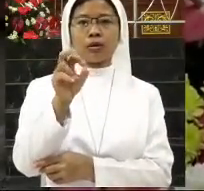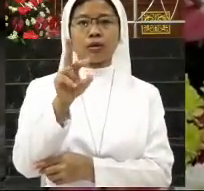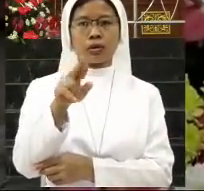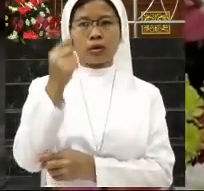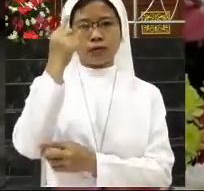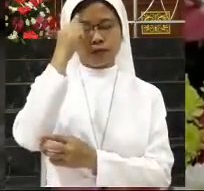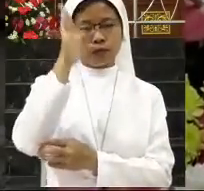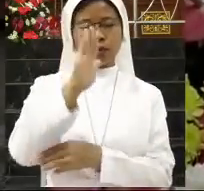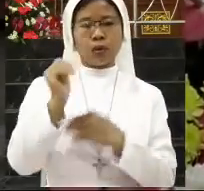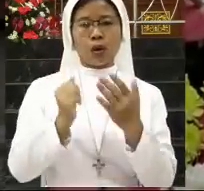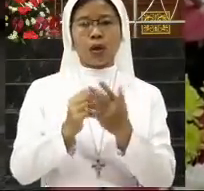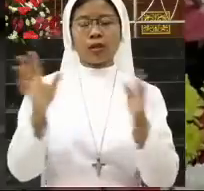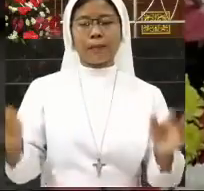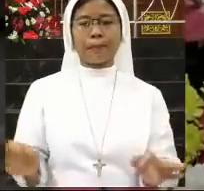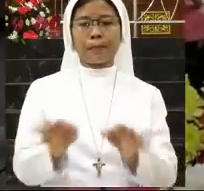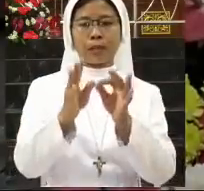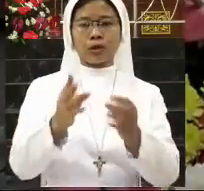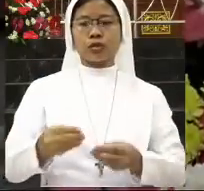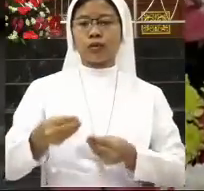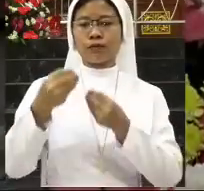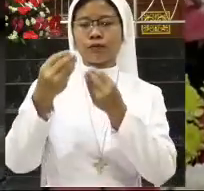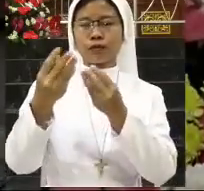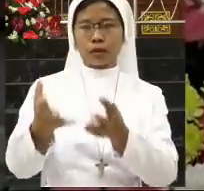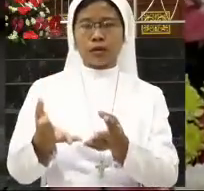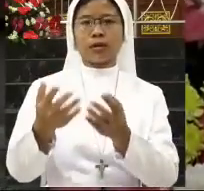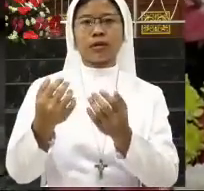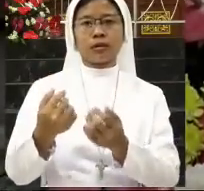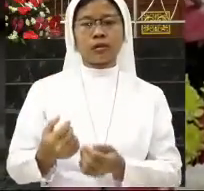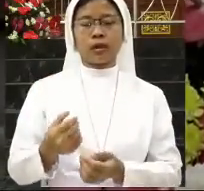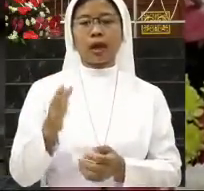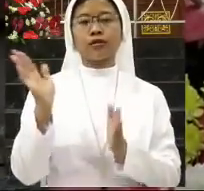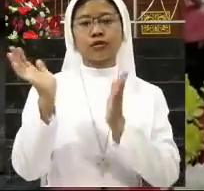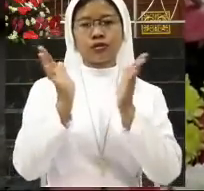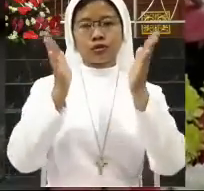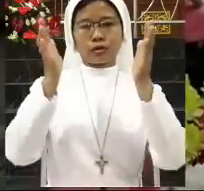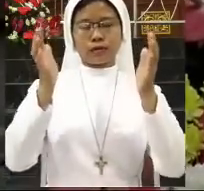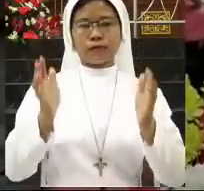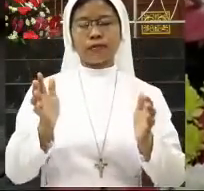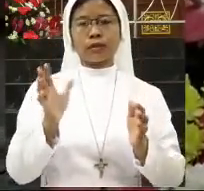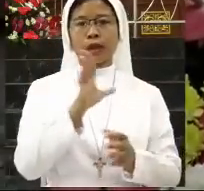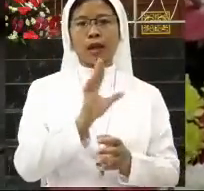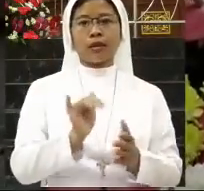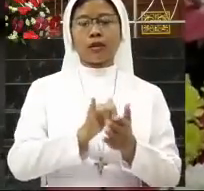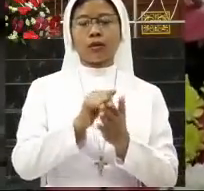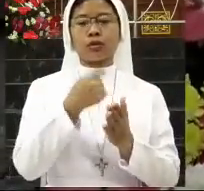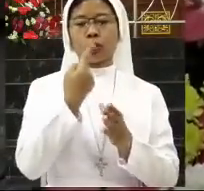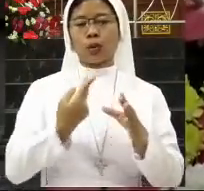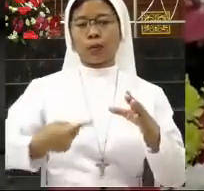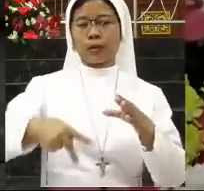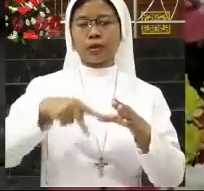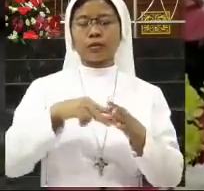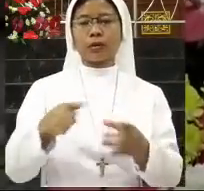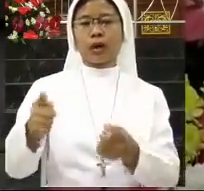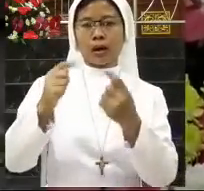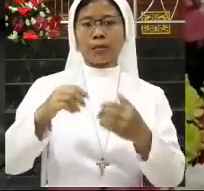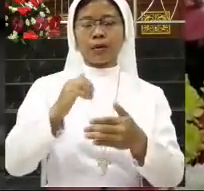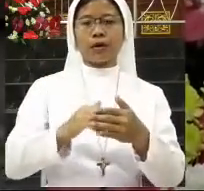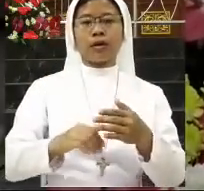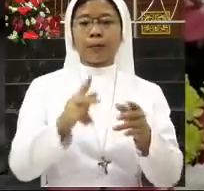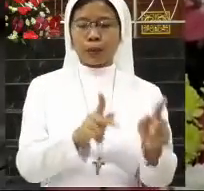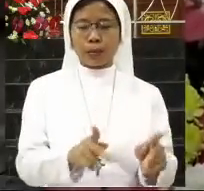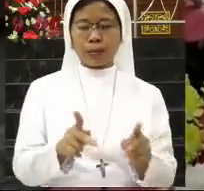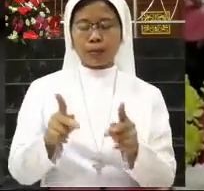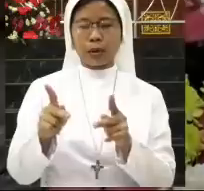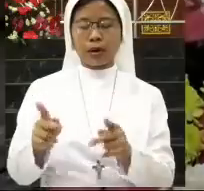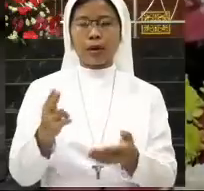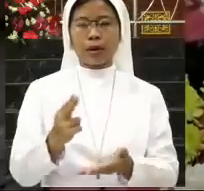Mass donors, offerers, servers, and all who participated in preparation